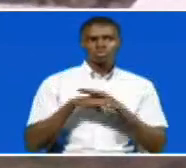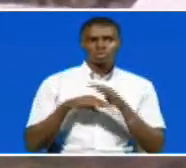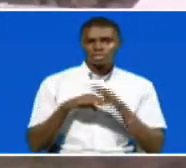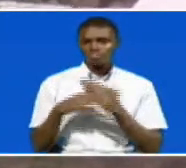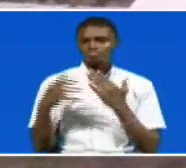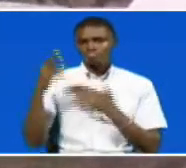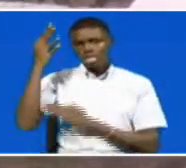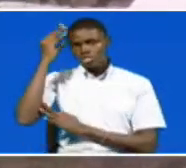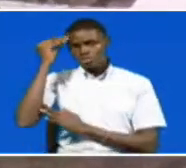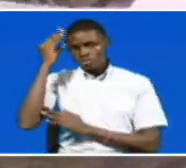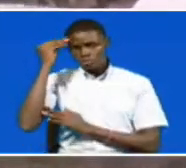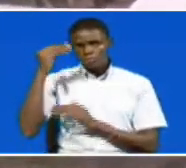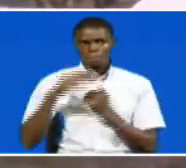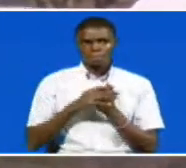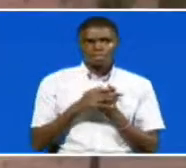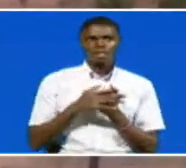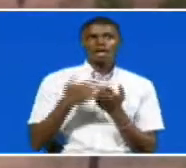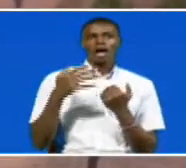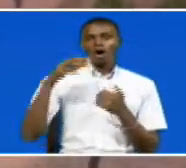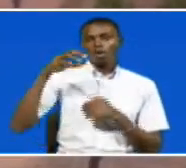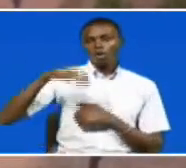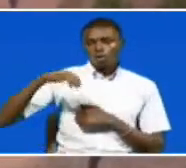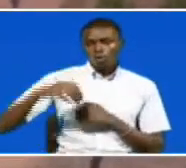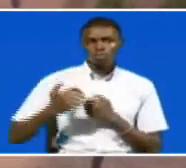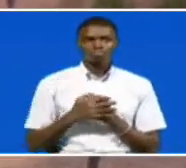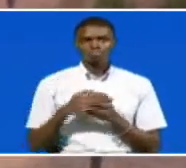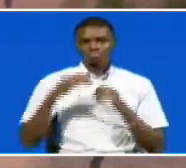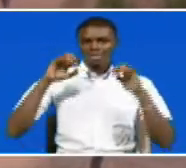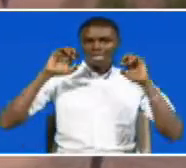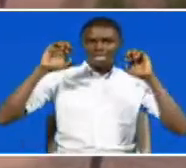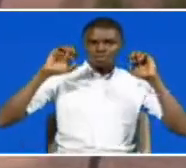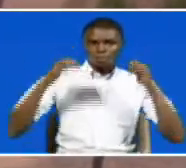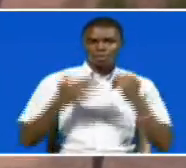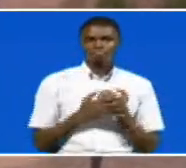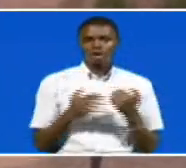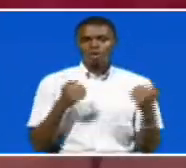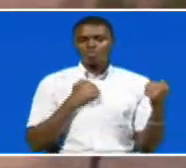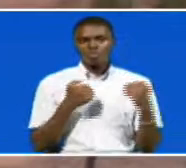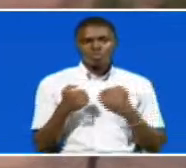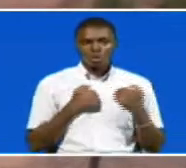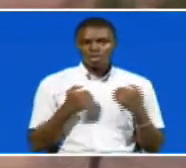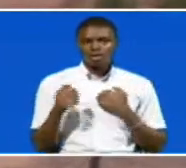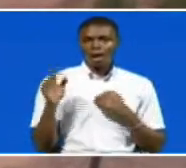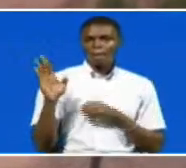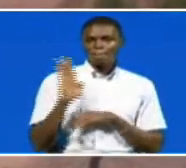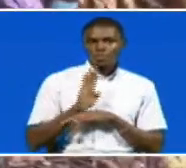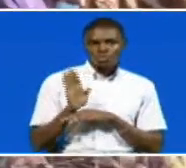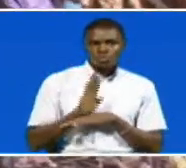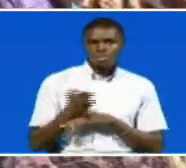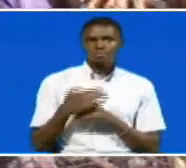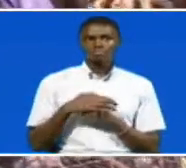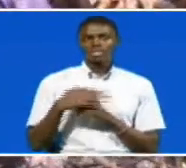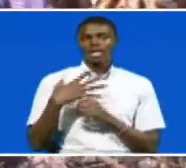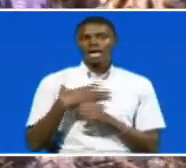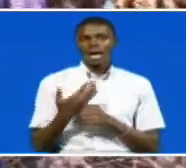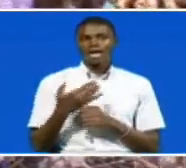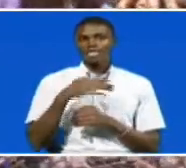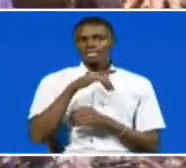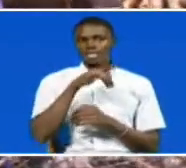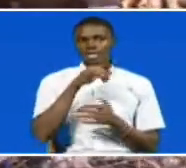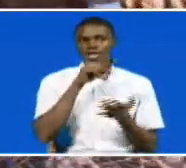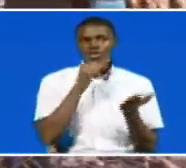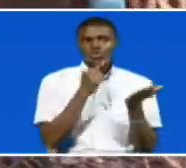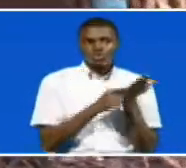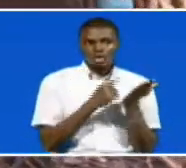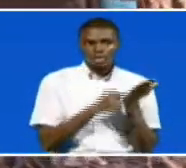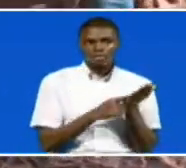Somalia, the Democratic Republic of Congo, Ethiopia, Rwanda, Burundi, Eritrea, and Uganda. Due to large numbers,